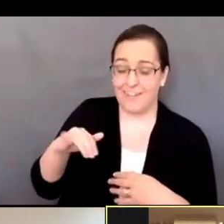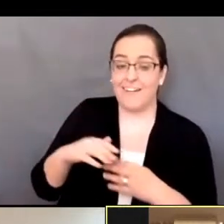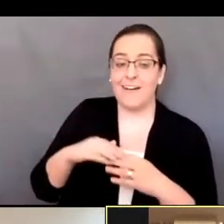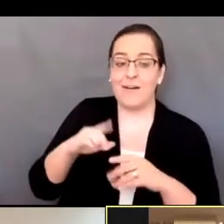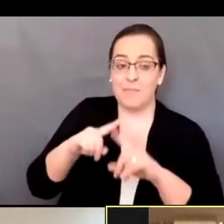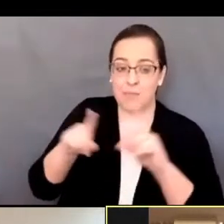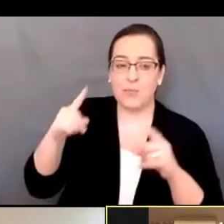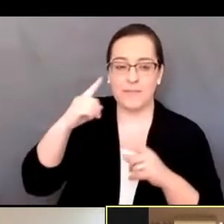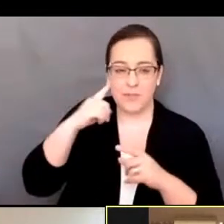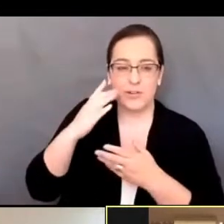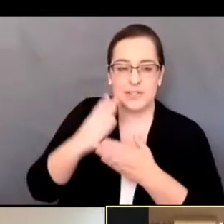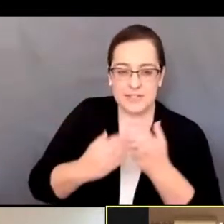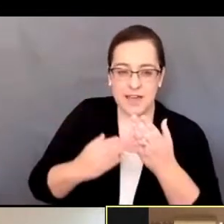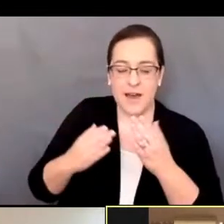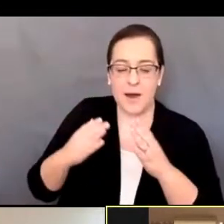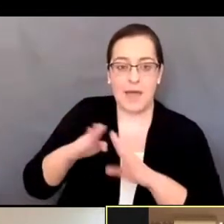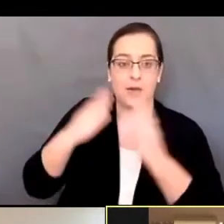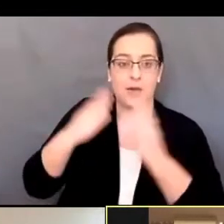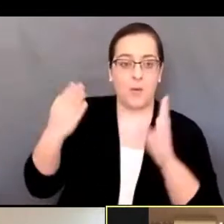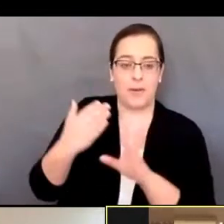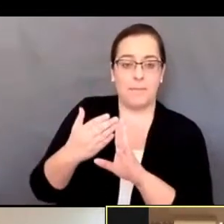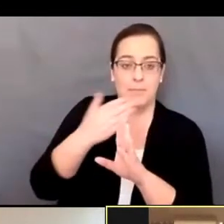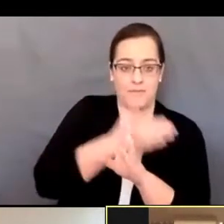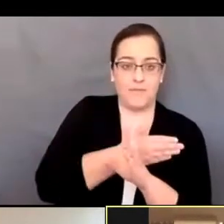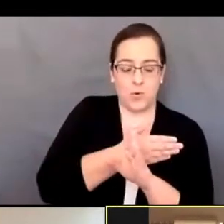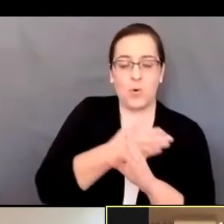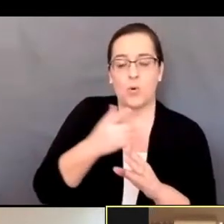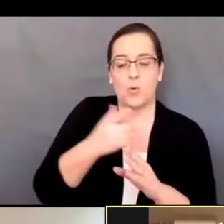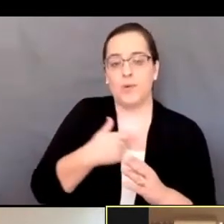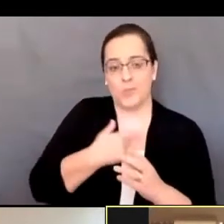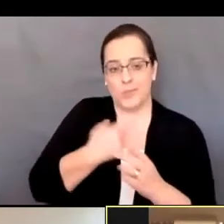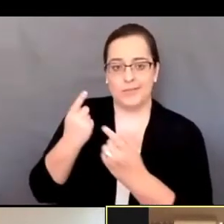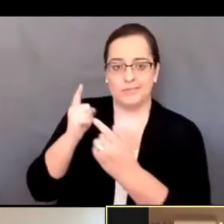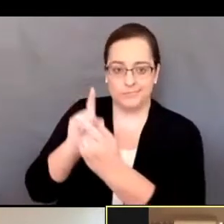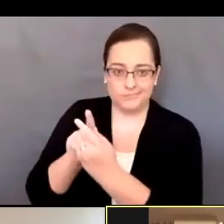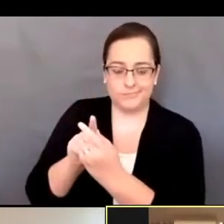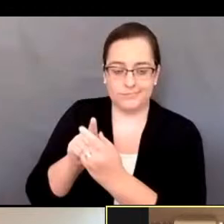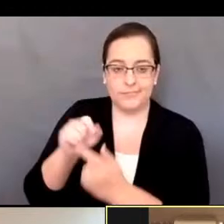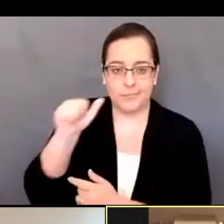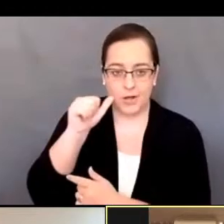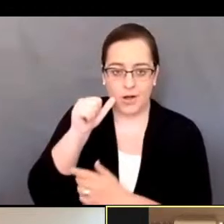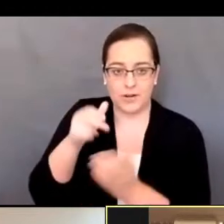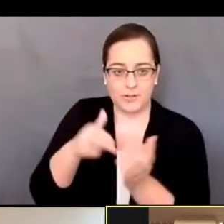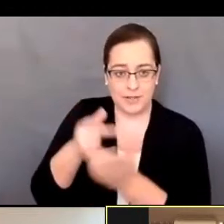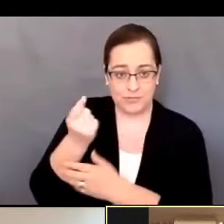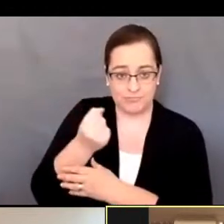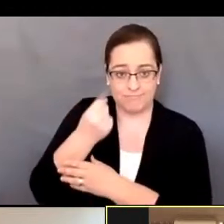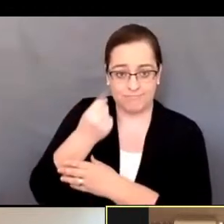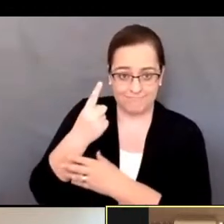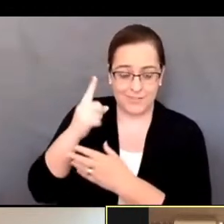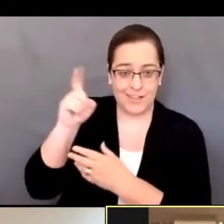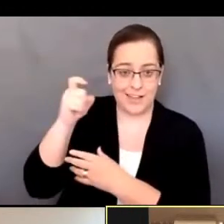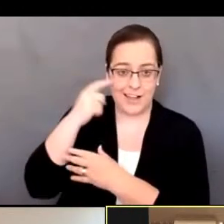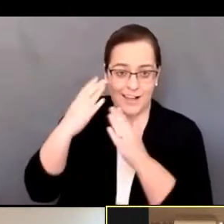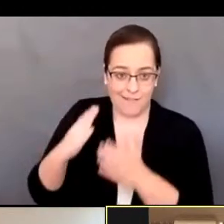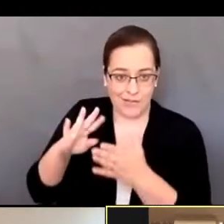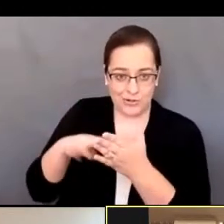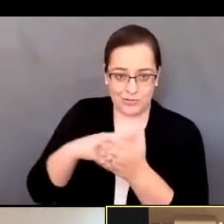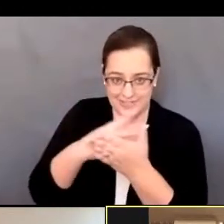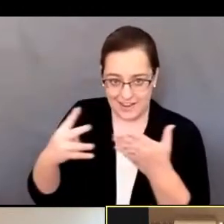have heard that some had opened prior to that, and we worked with those bars to make sure that everyone understood the schedule that the governor had laid out.